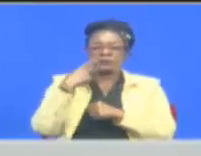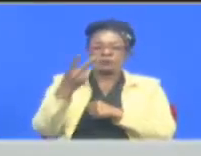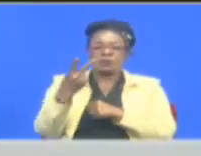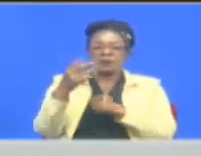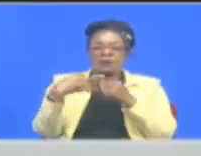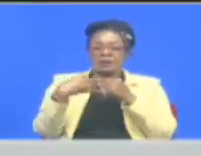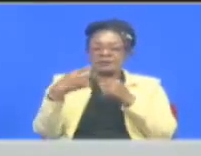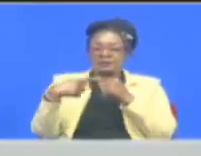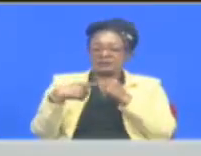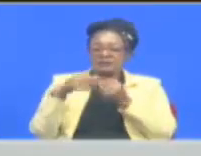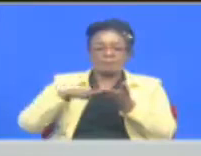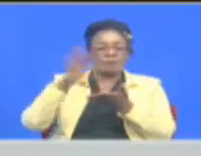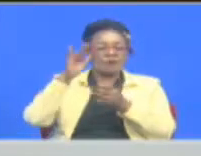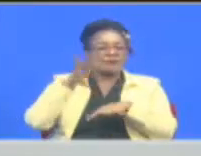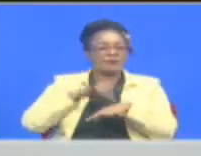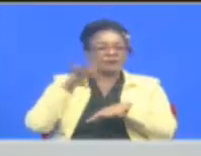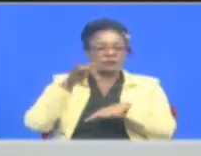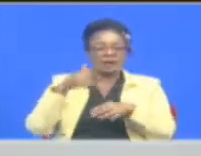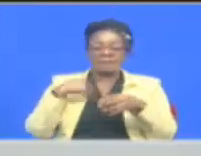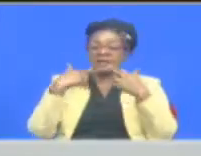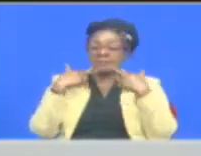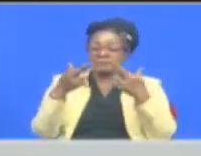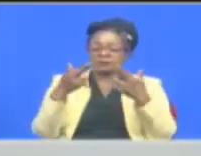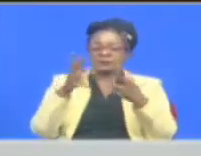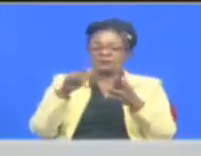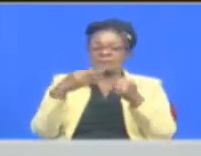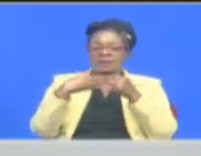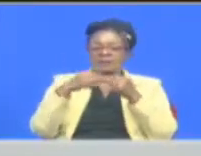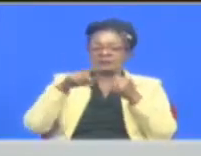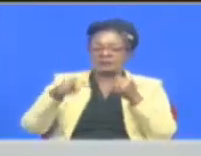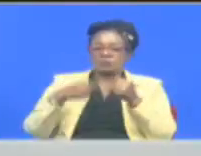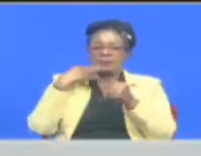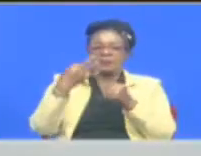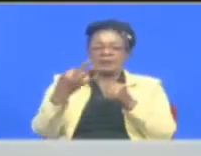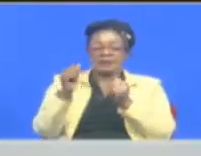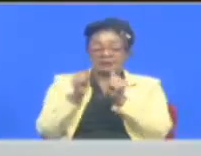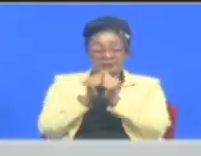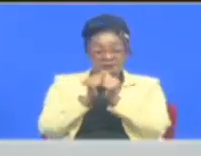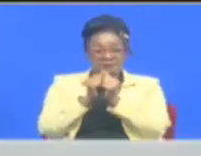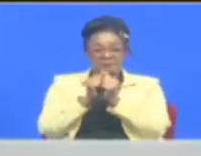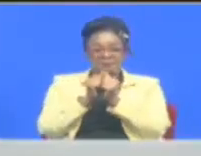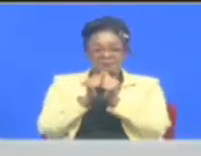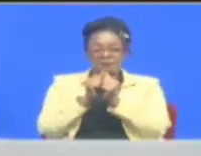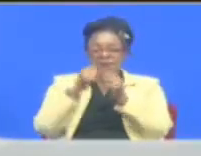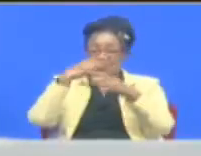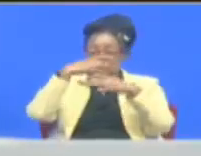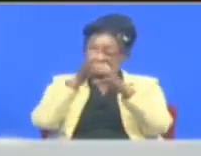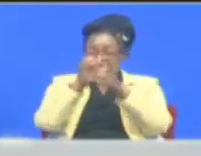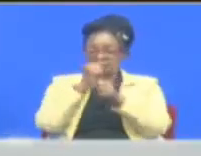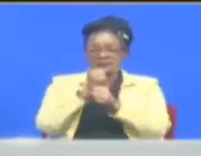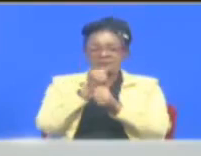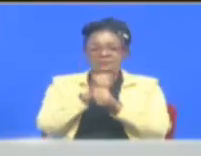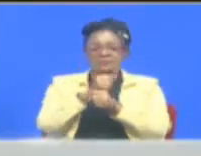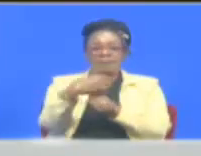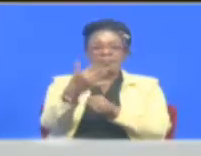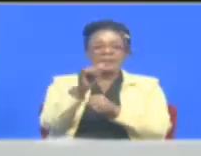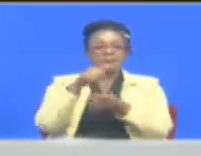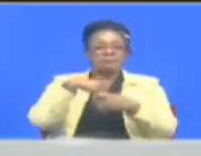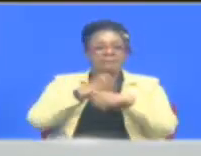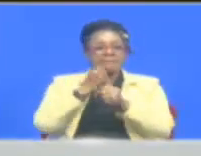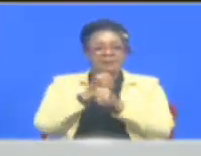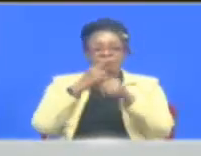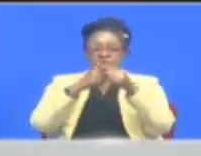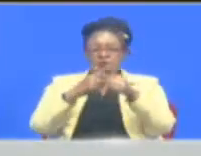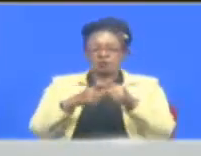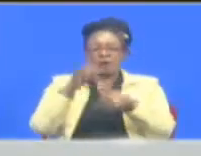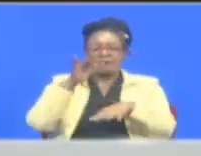1,286 more infections have been reported out of 8,310 tests carried out. This brings the total number of infections